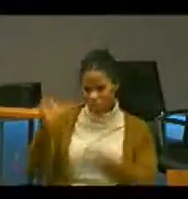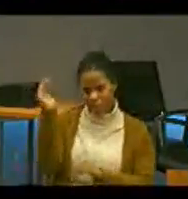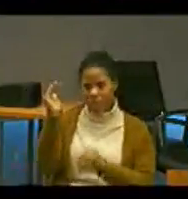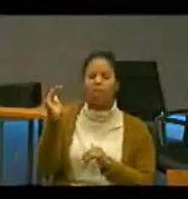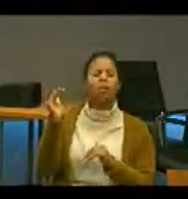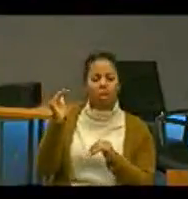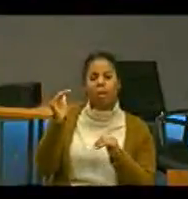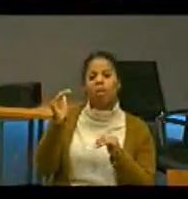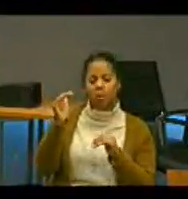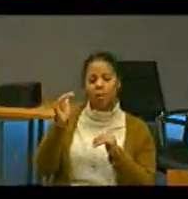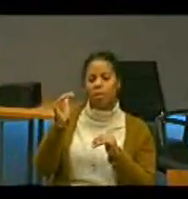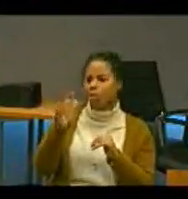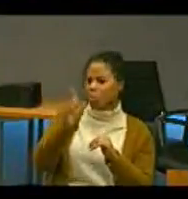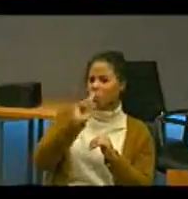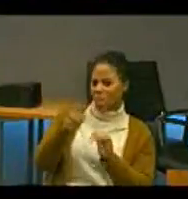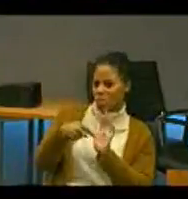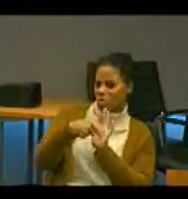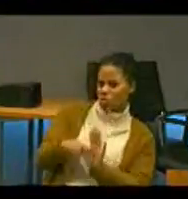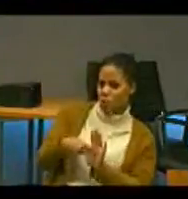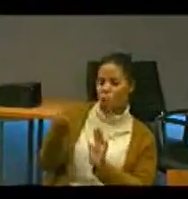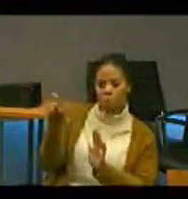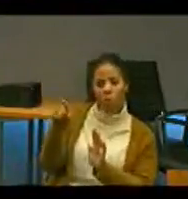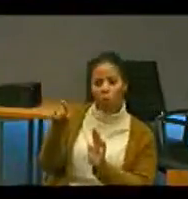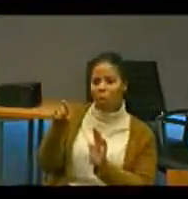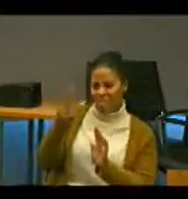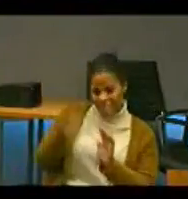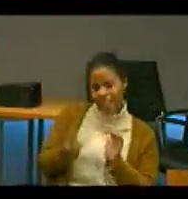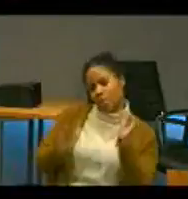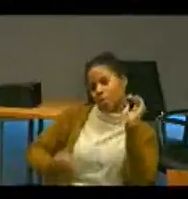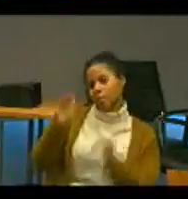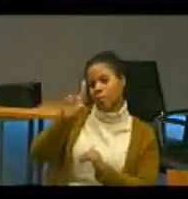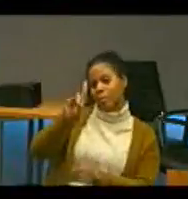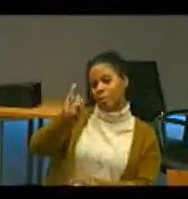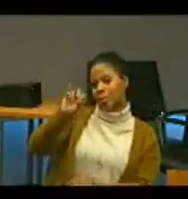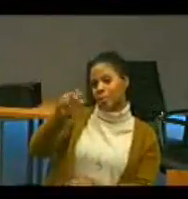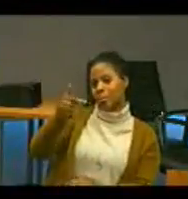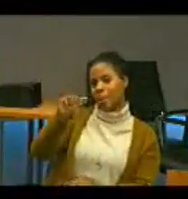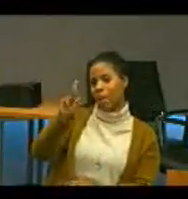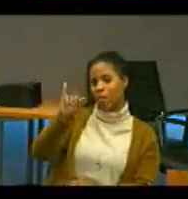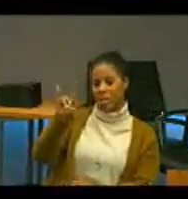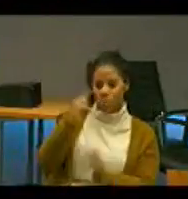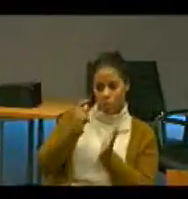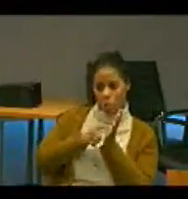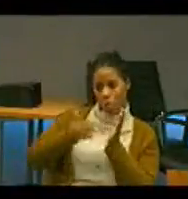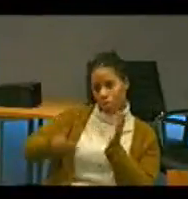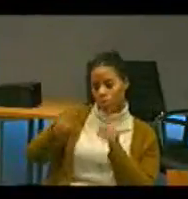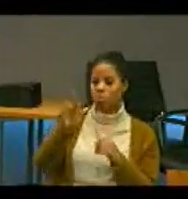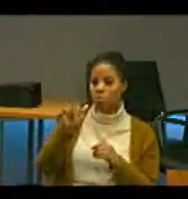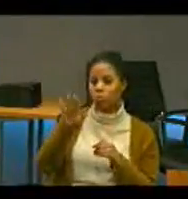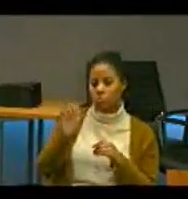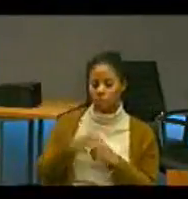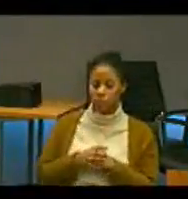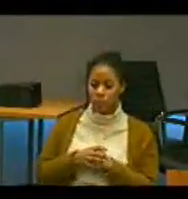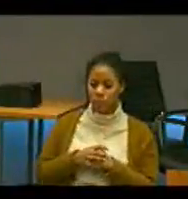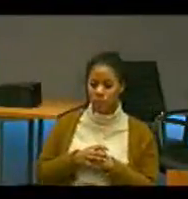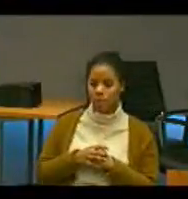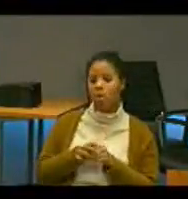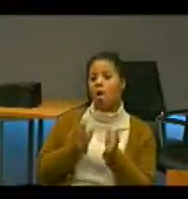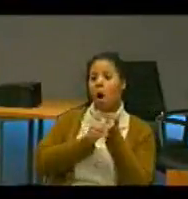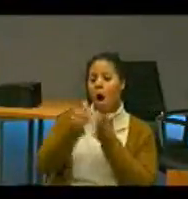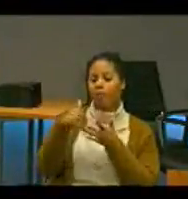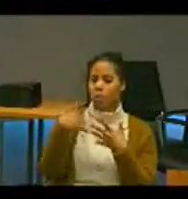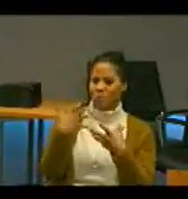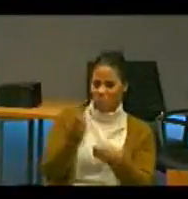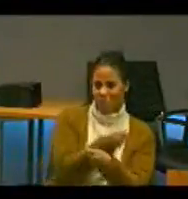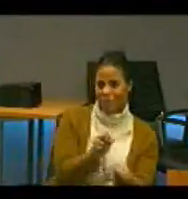then serve as a bellwether for the disparities that we see in discipline. While many federal provisions offer levers to safeguard children of